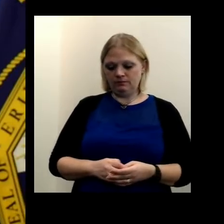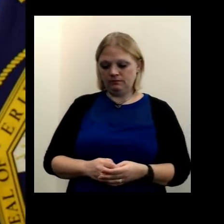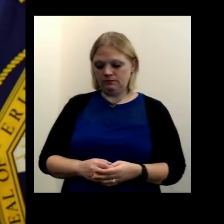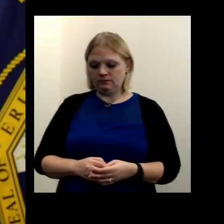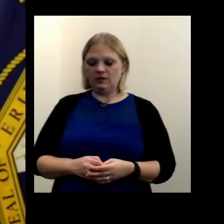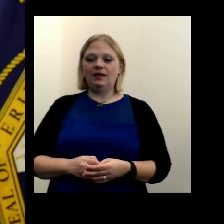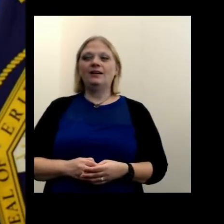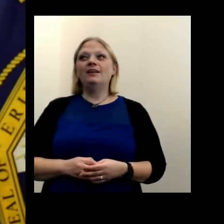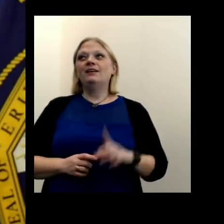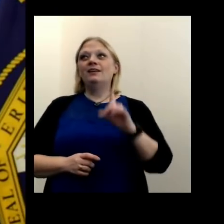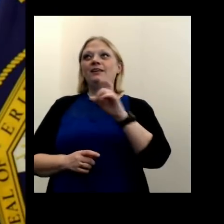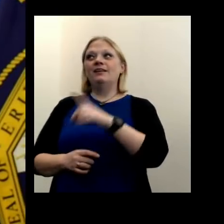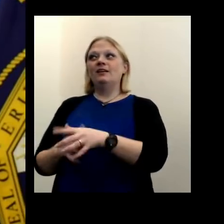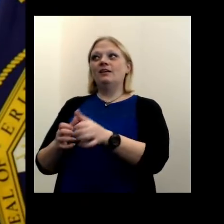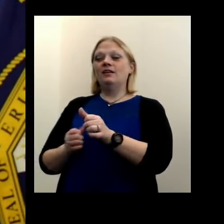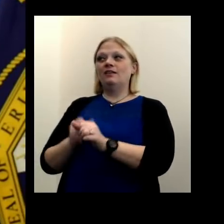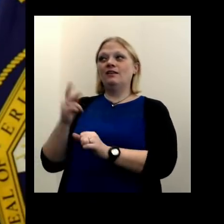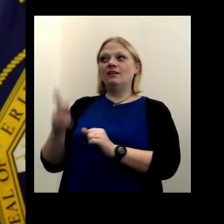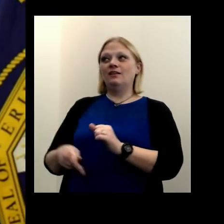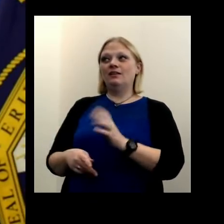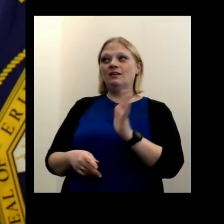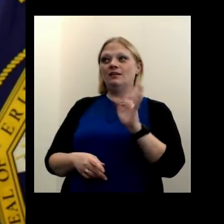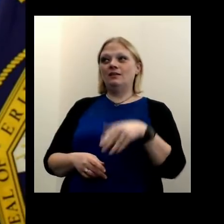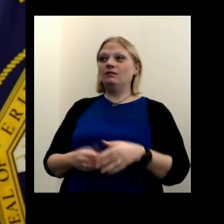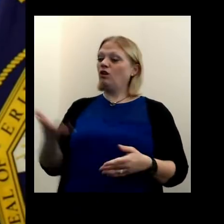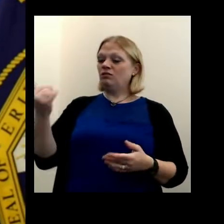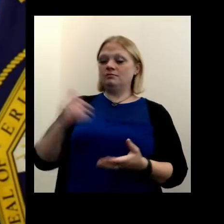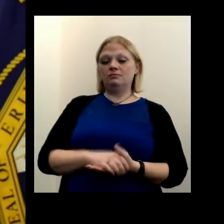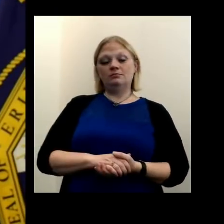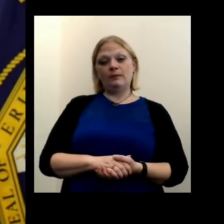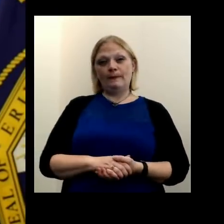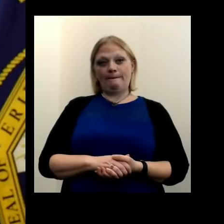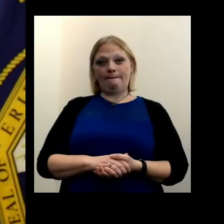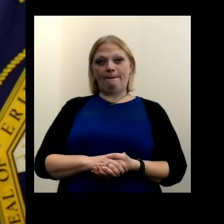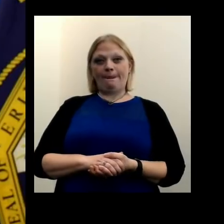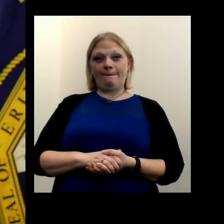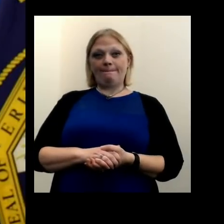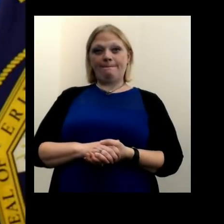Okay, one quick follow-up. Oh, go ahead. Let's go ahead if it's a follow-up.